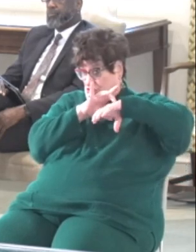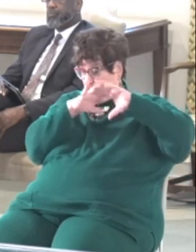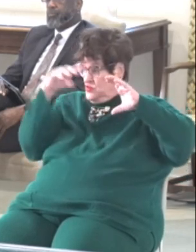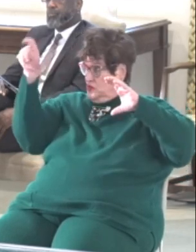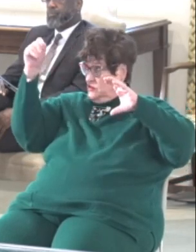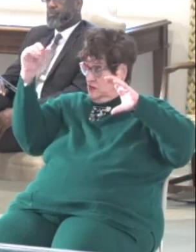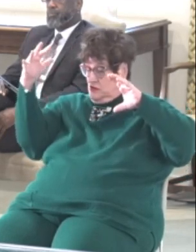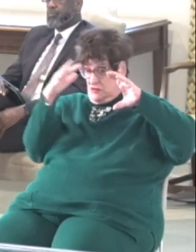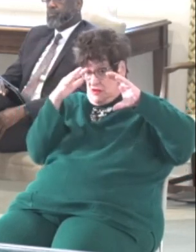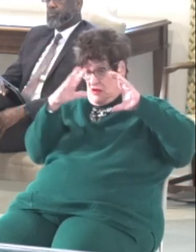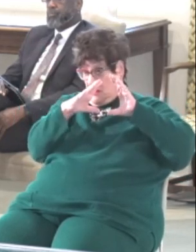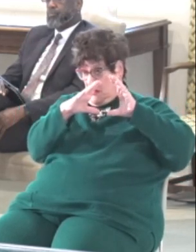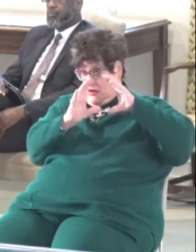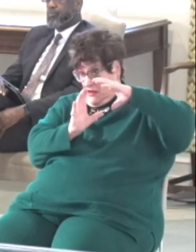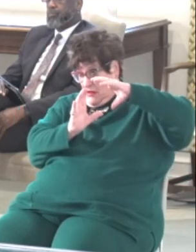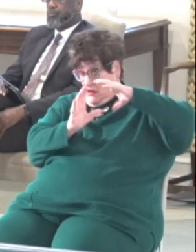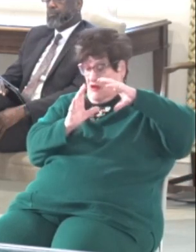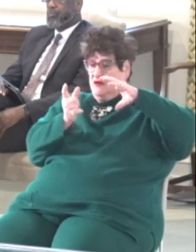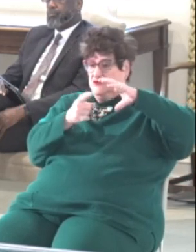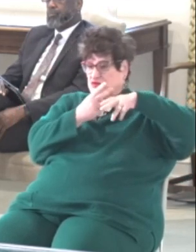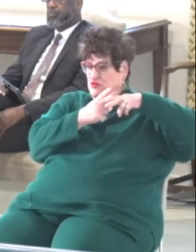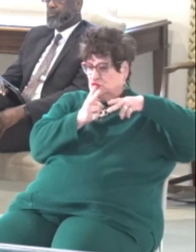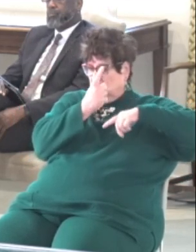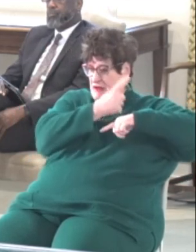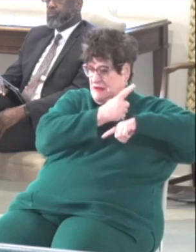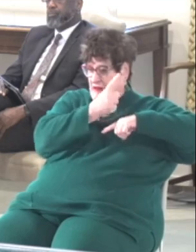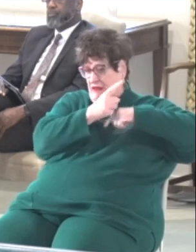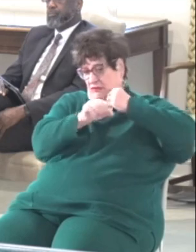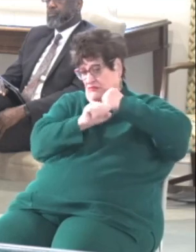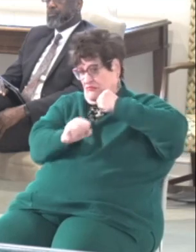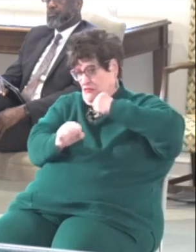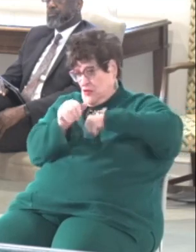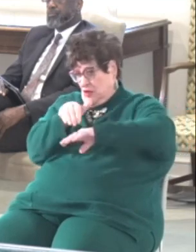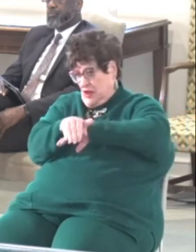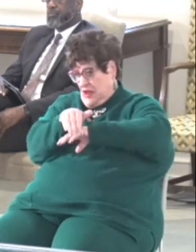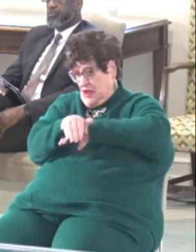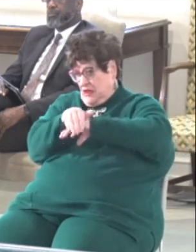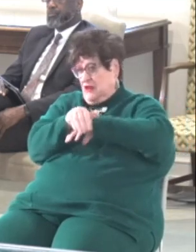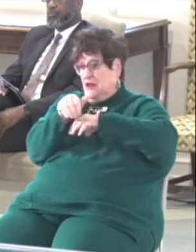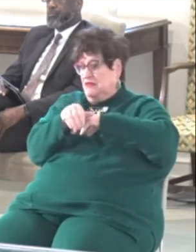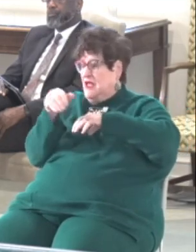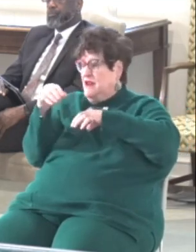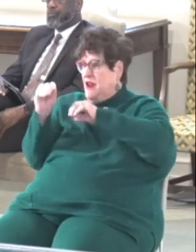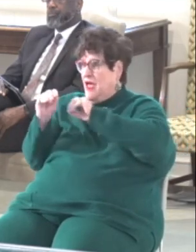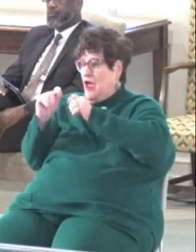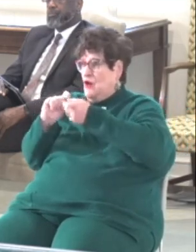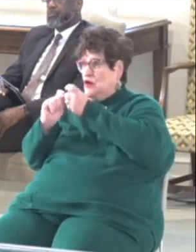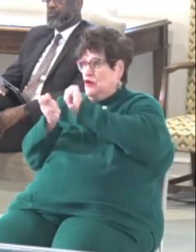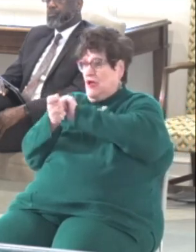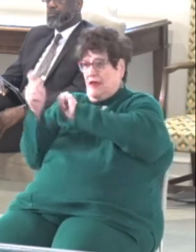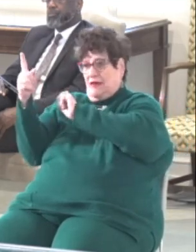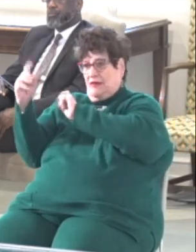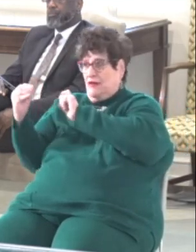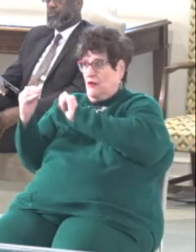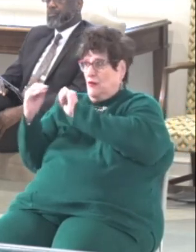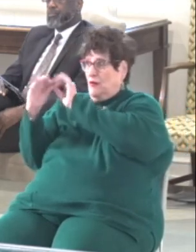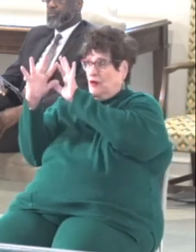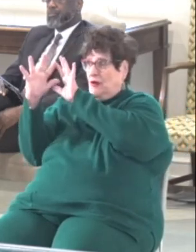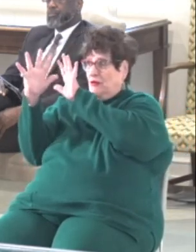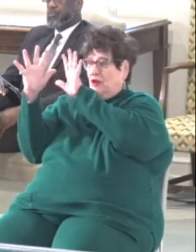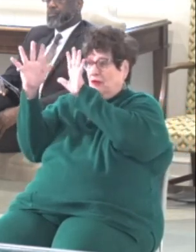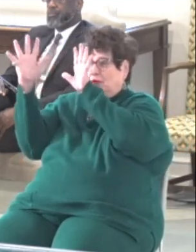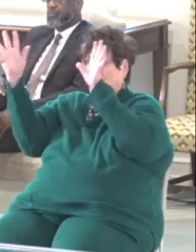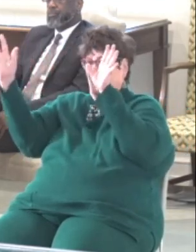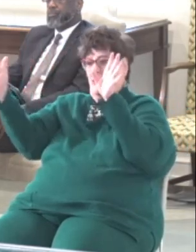shift begins from the shortening days and longer nights to a growing daylight, and those nights grow shorter. Day